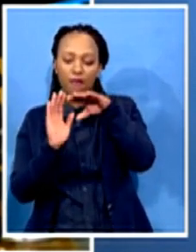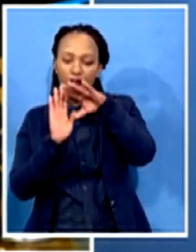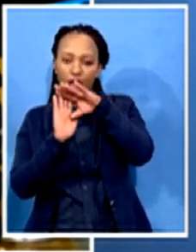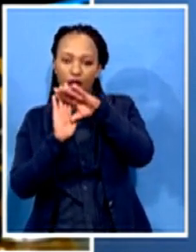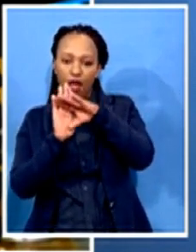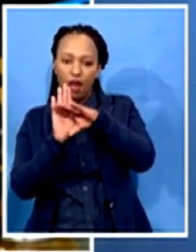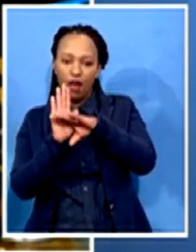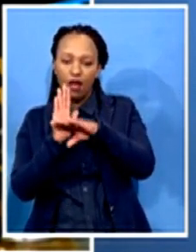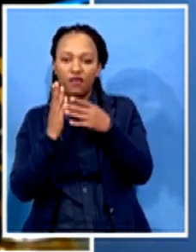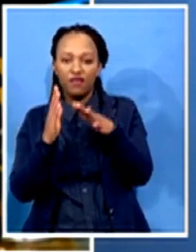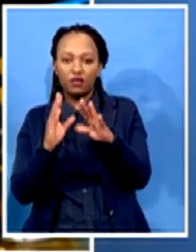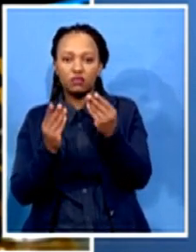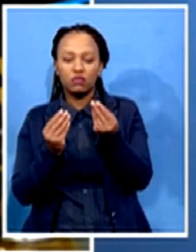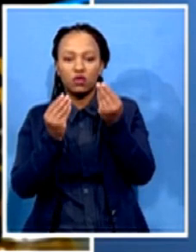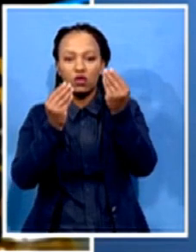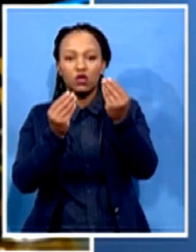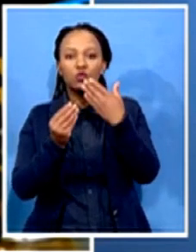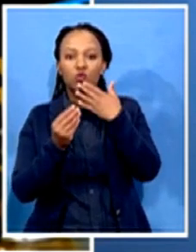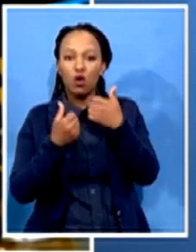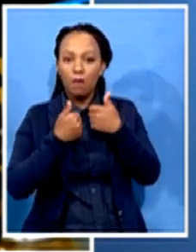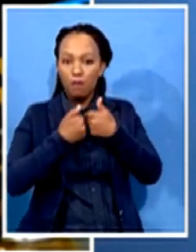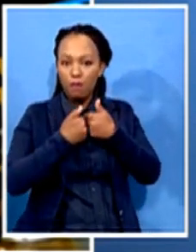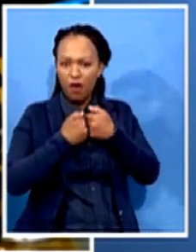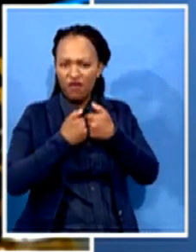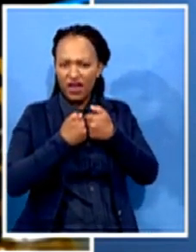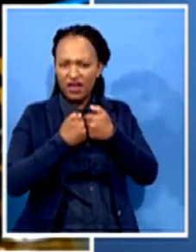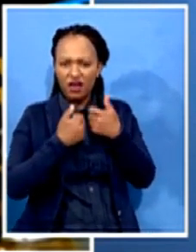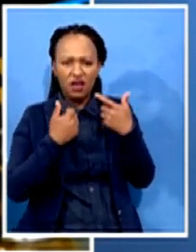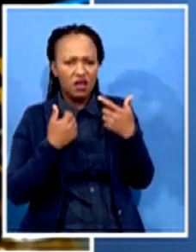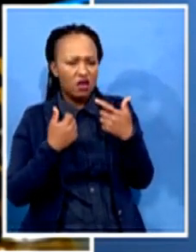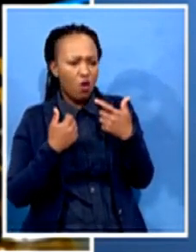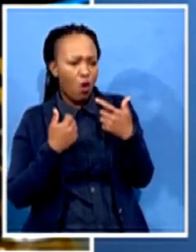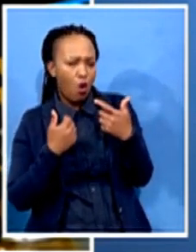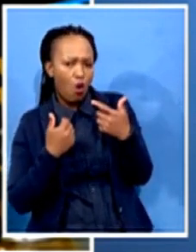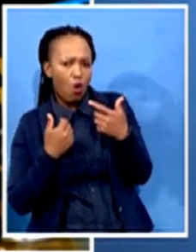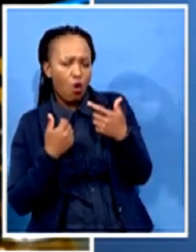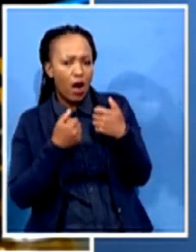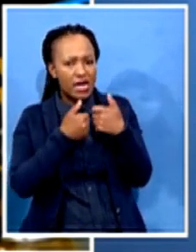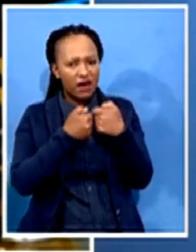boyfriend's girl or girlfriend's boyfriend from Congo. The